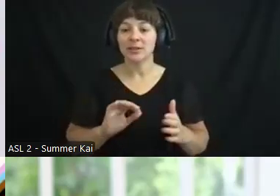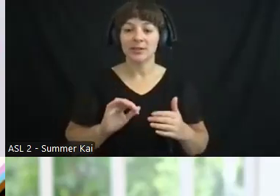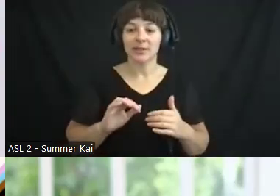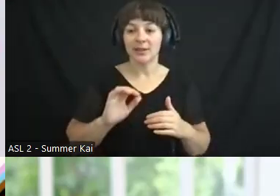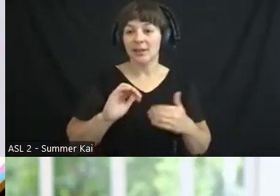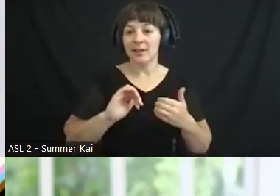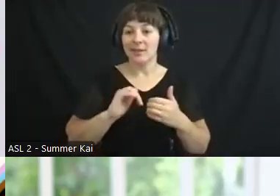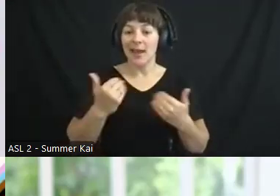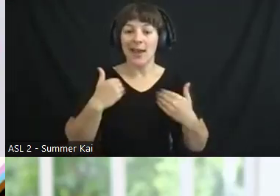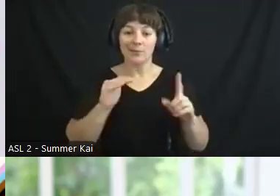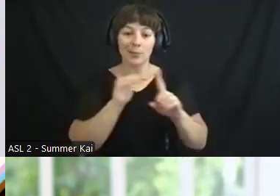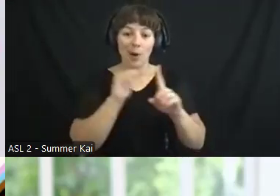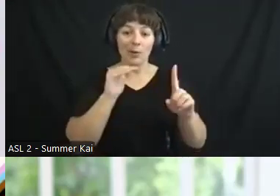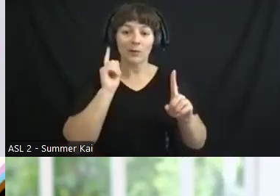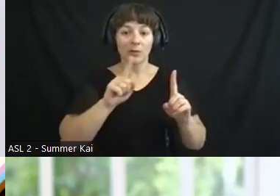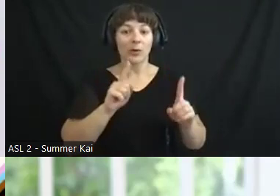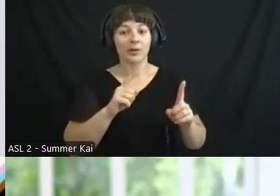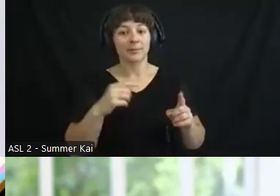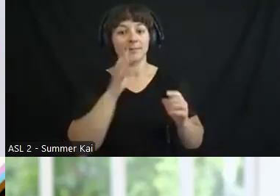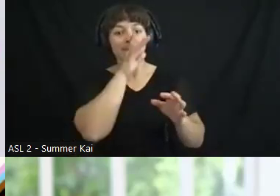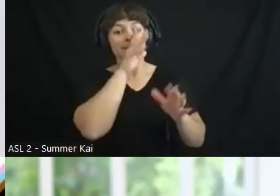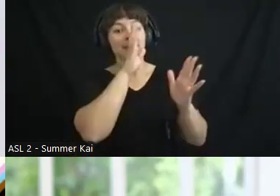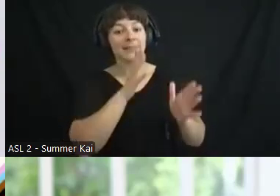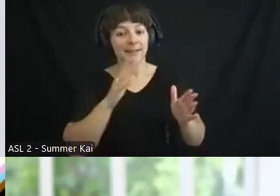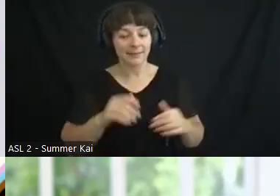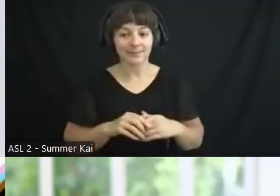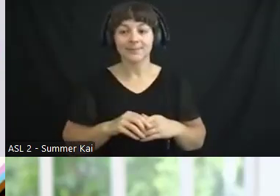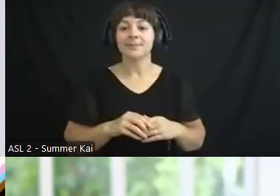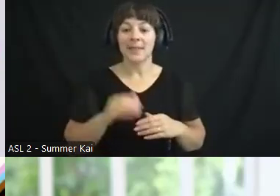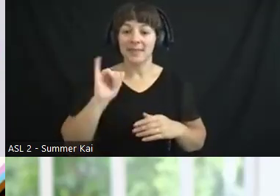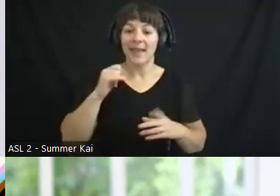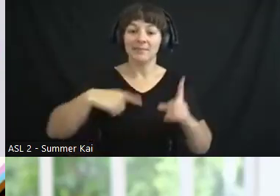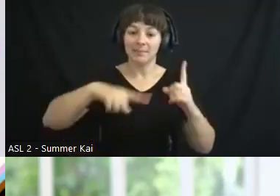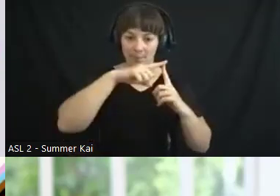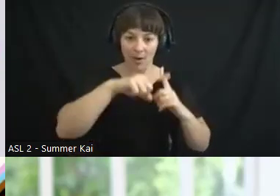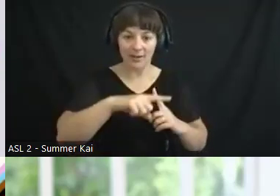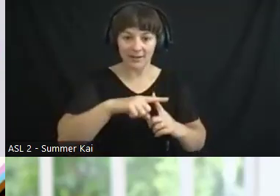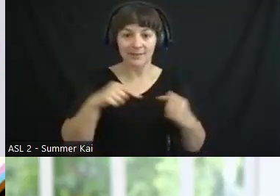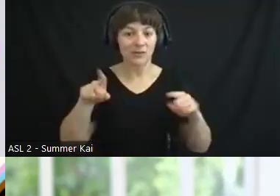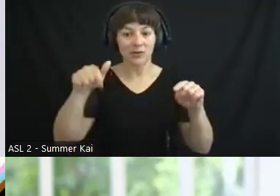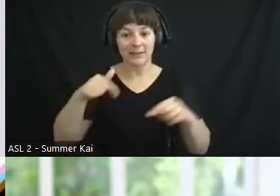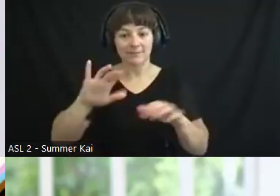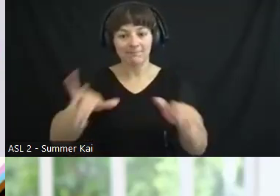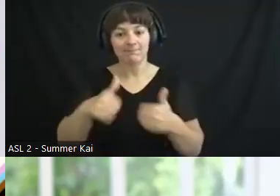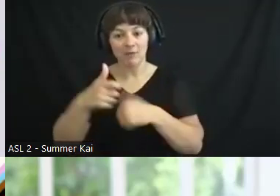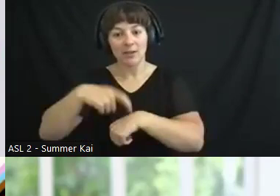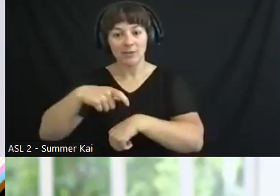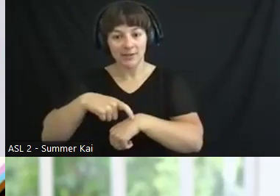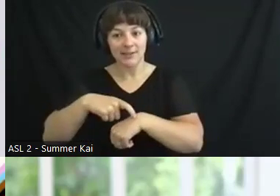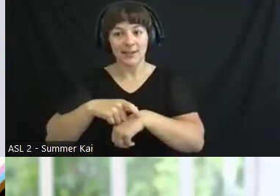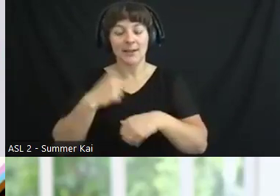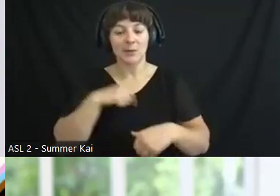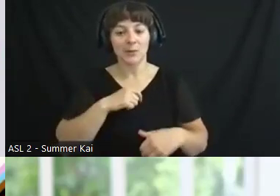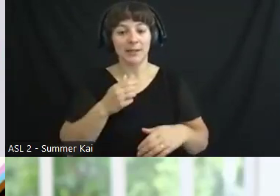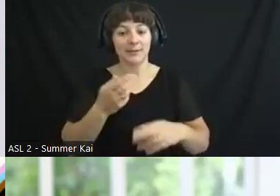speaking. And I think that that's one positive that we can see through all this is that we have really increased, I feel like,